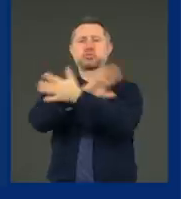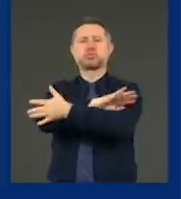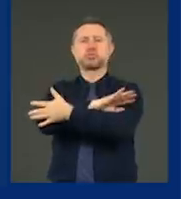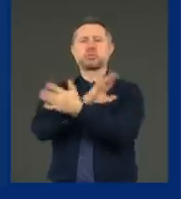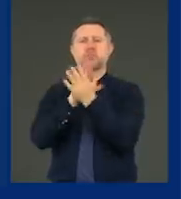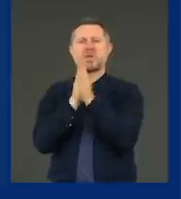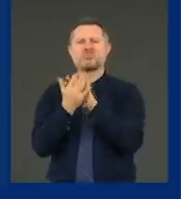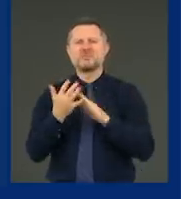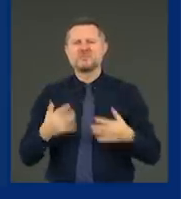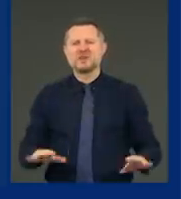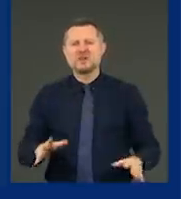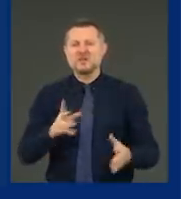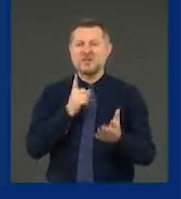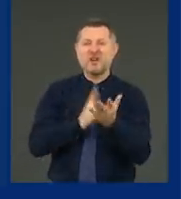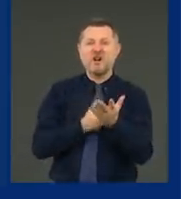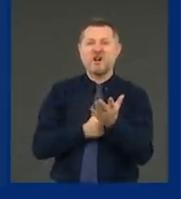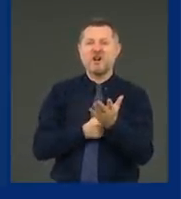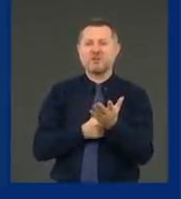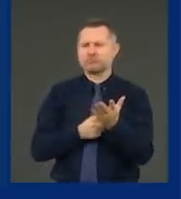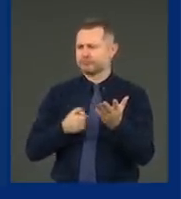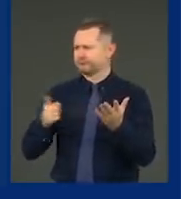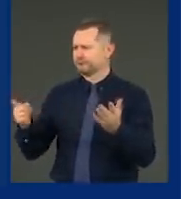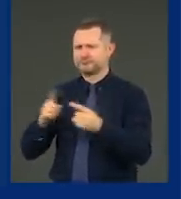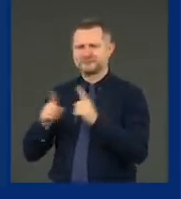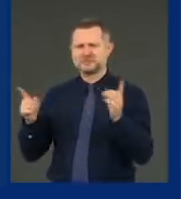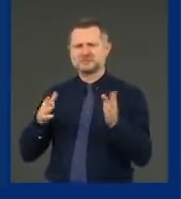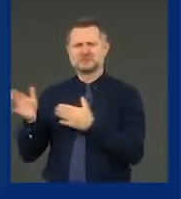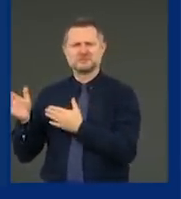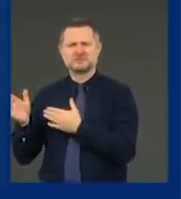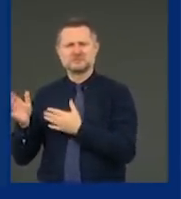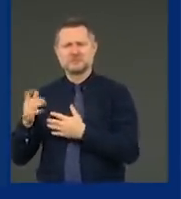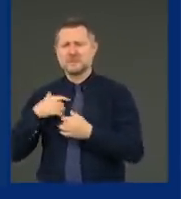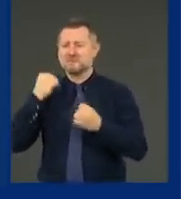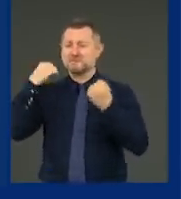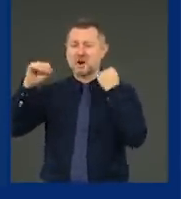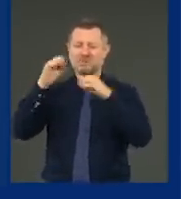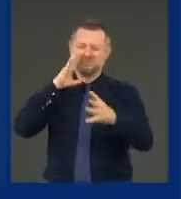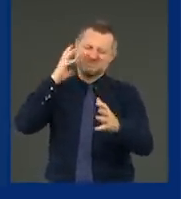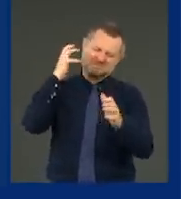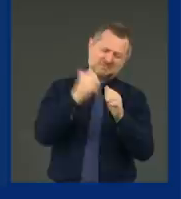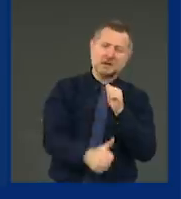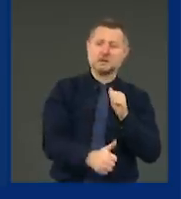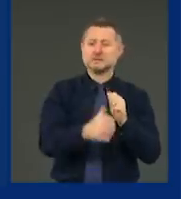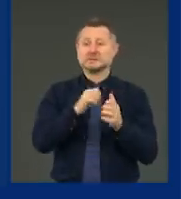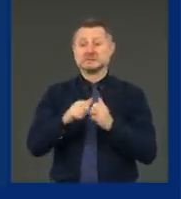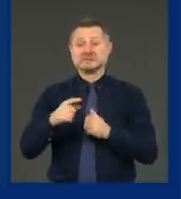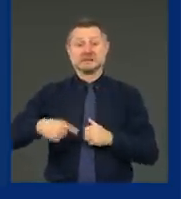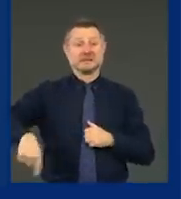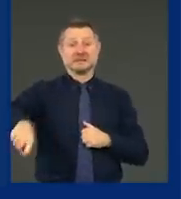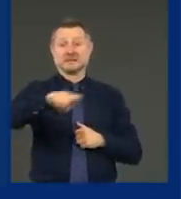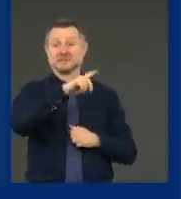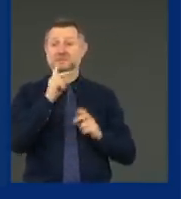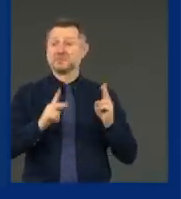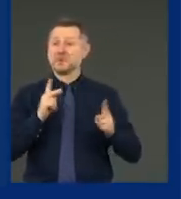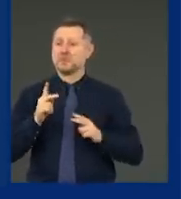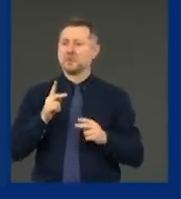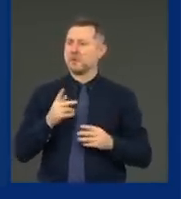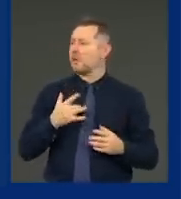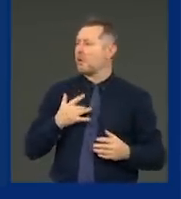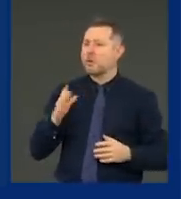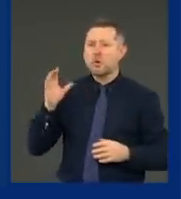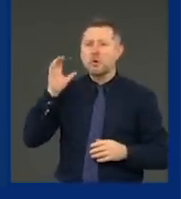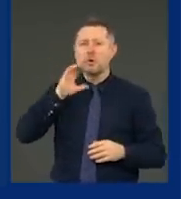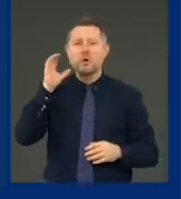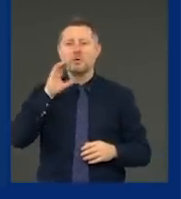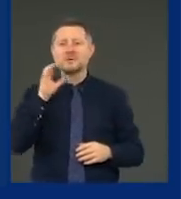violence in response. And it allows people who would choose to scapegoat to point to the